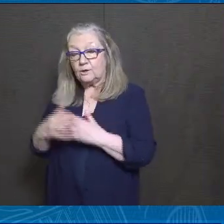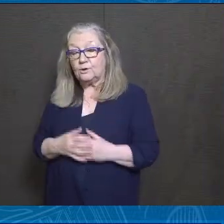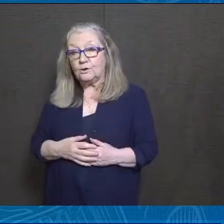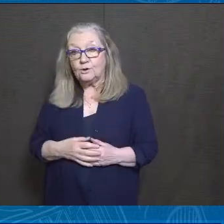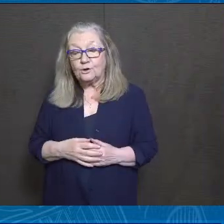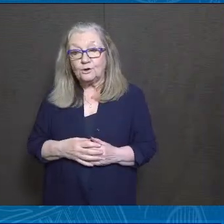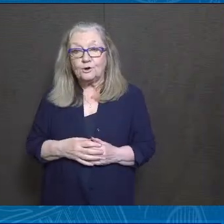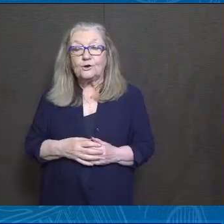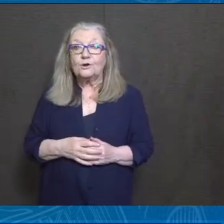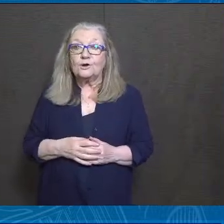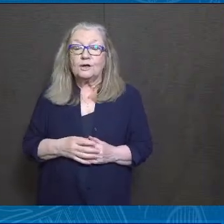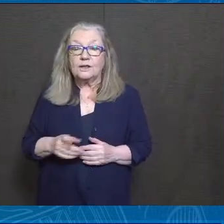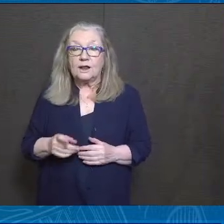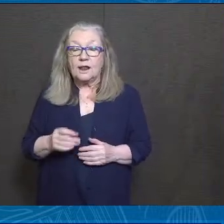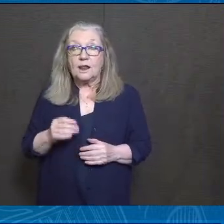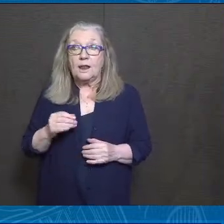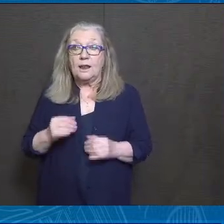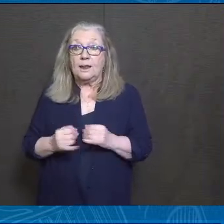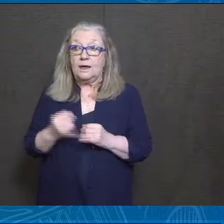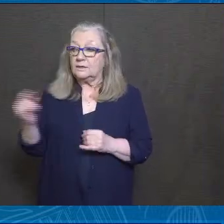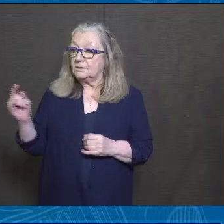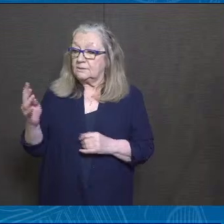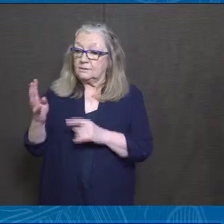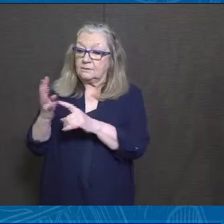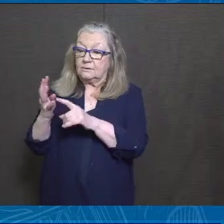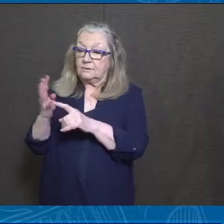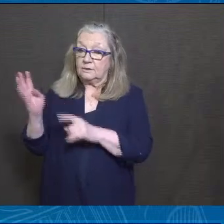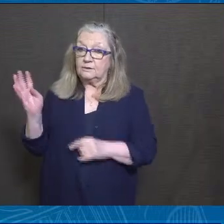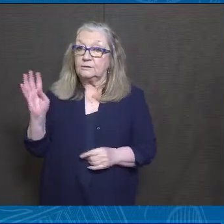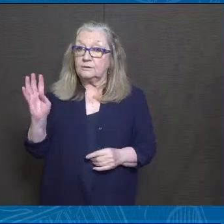And our last participant.